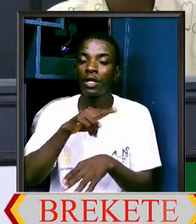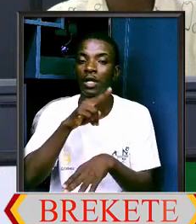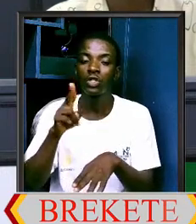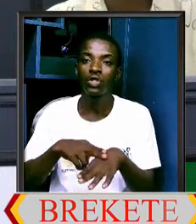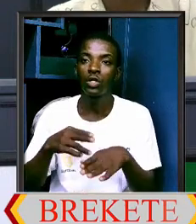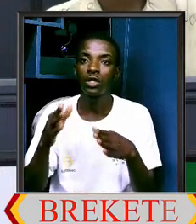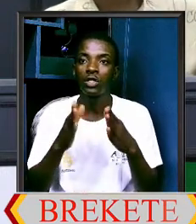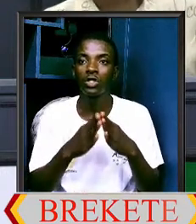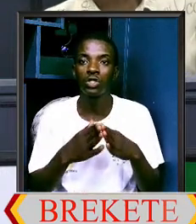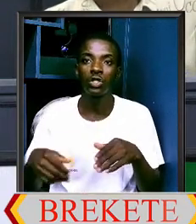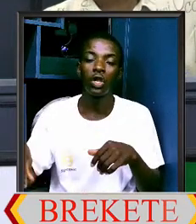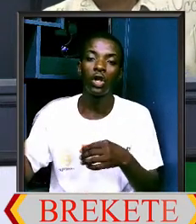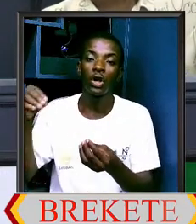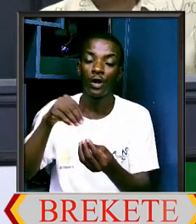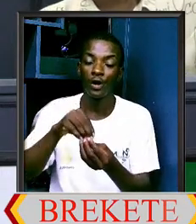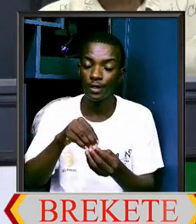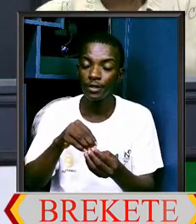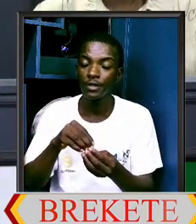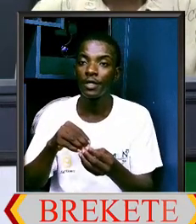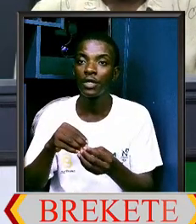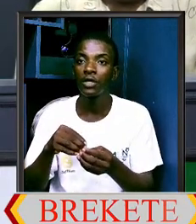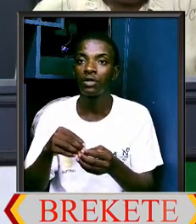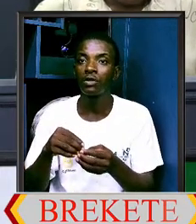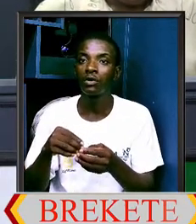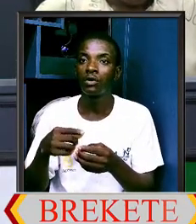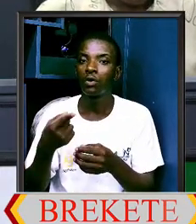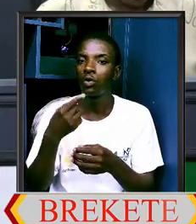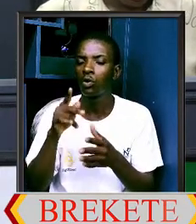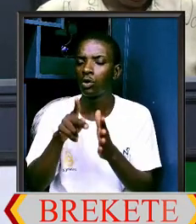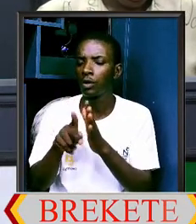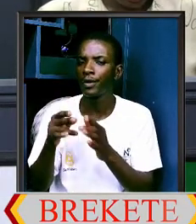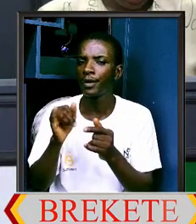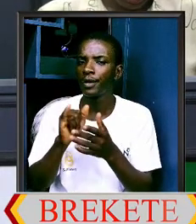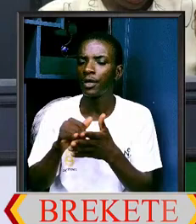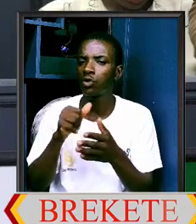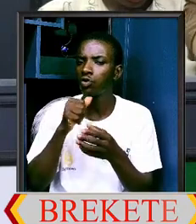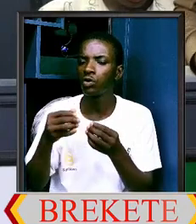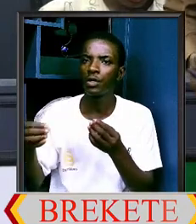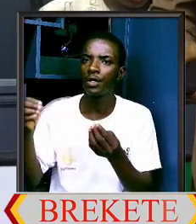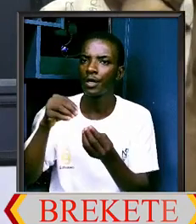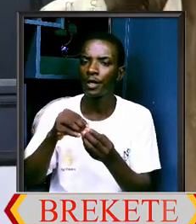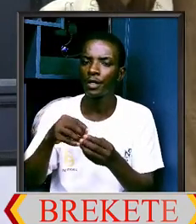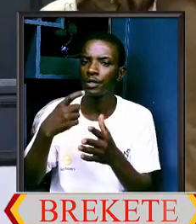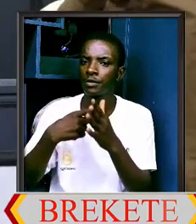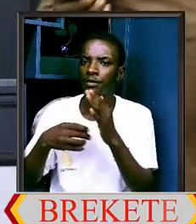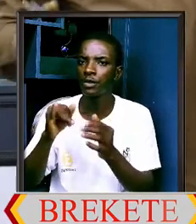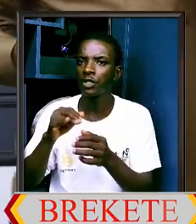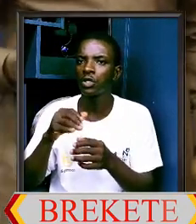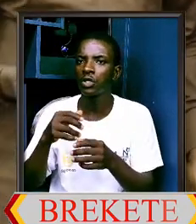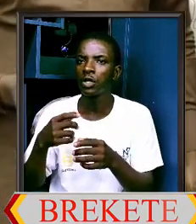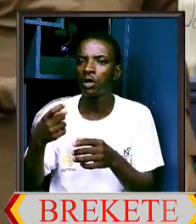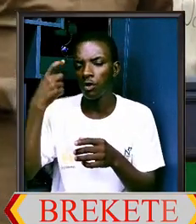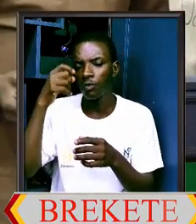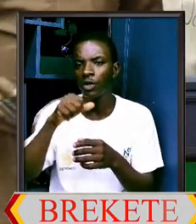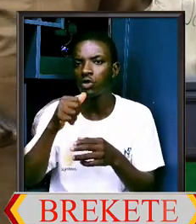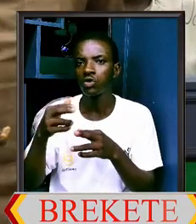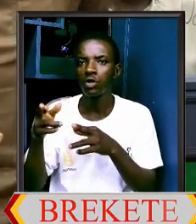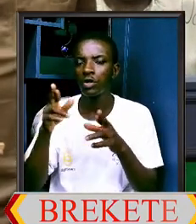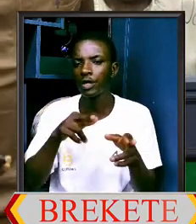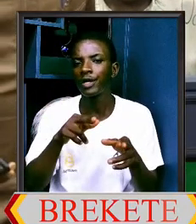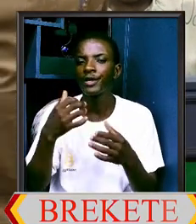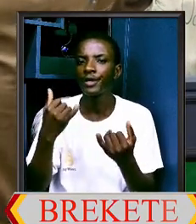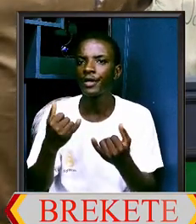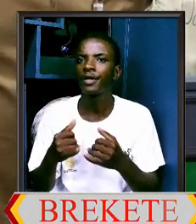National Assembly budget don't increase. Yes. Now you, who you kill, where you know go increase your price. The government is not ready yet.